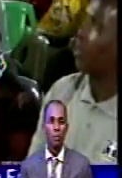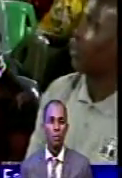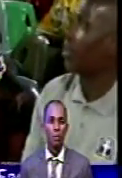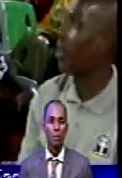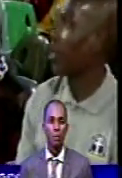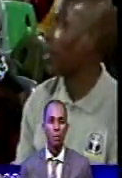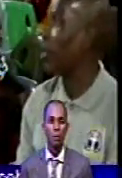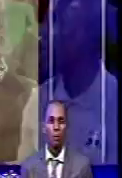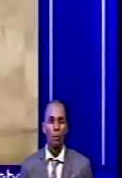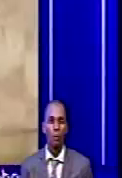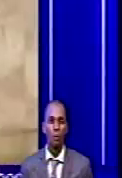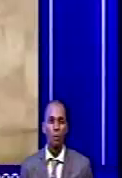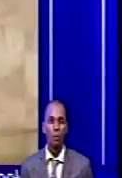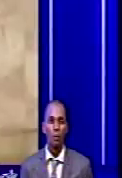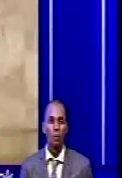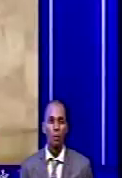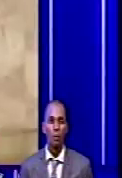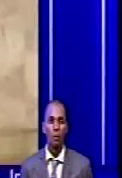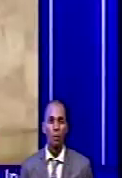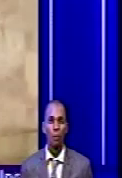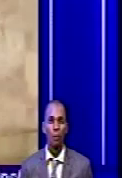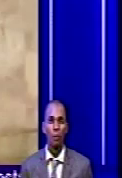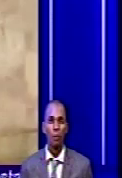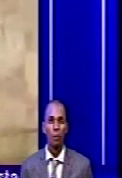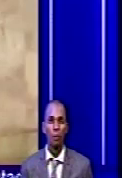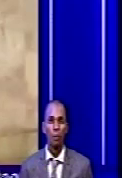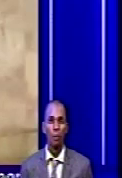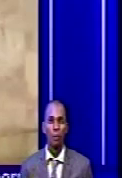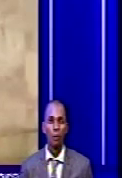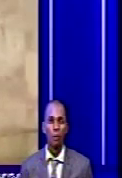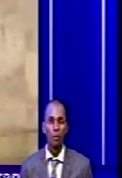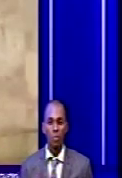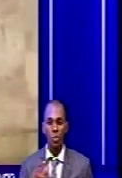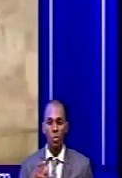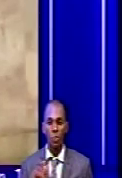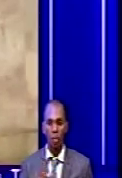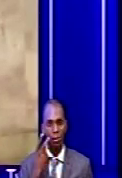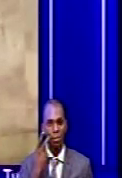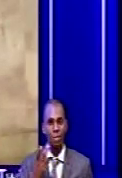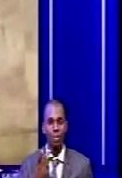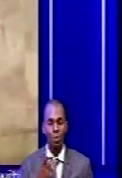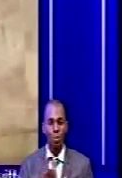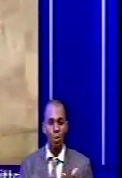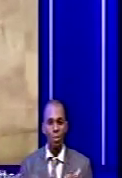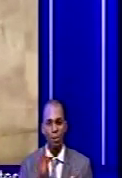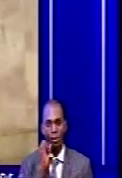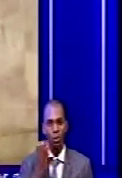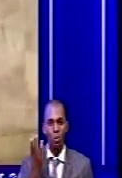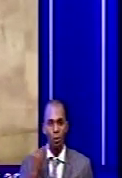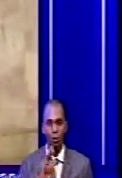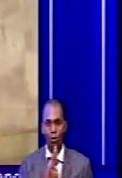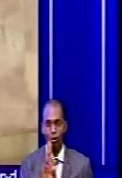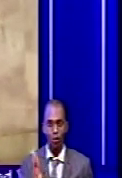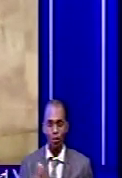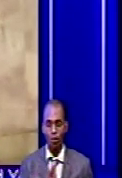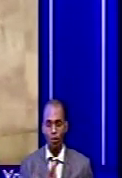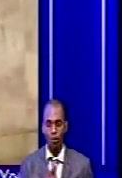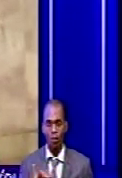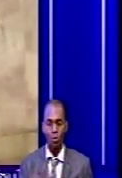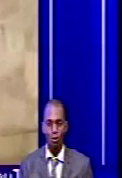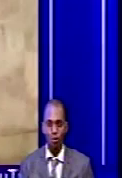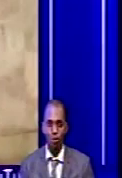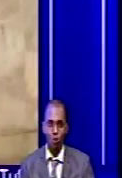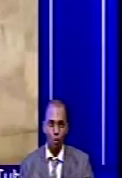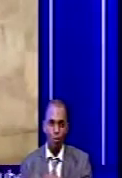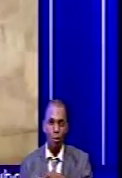in Togo, that woman you saw there in Togo, you can see her picture. She